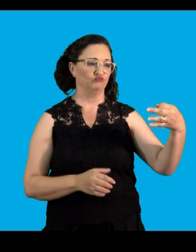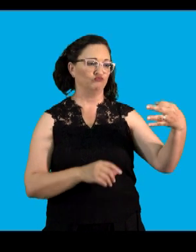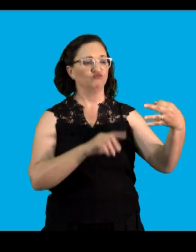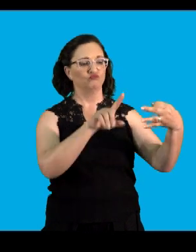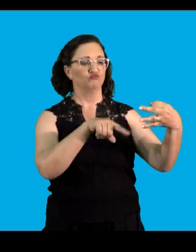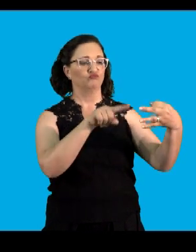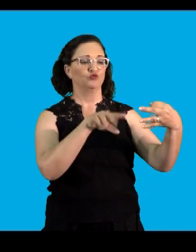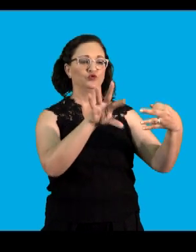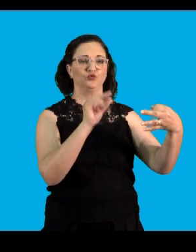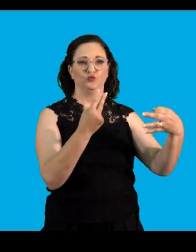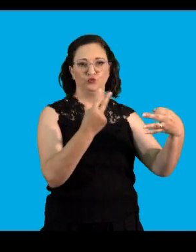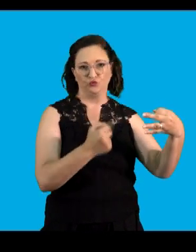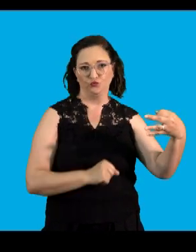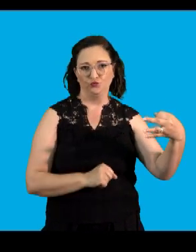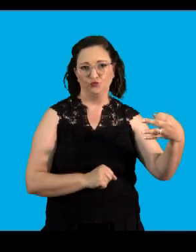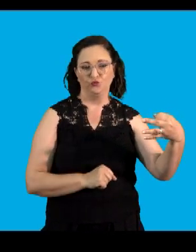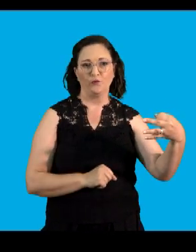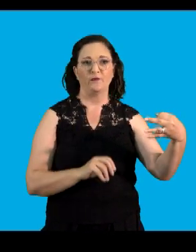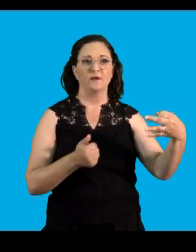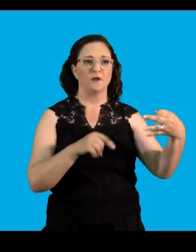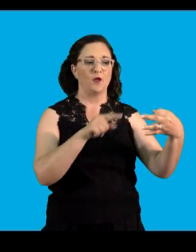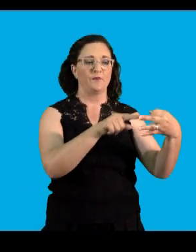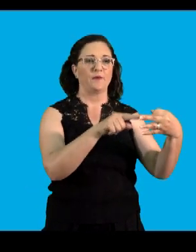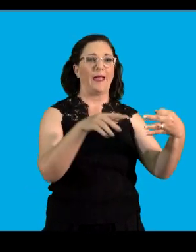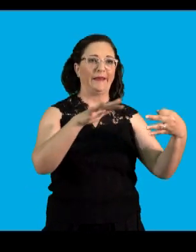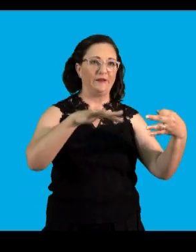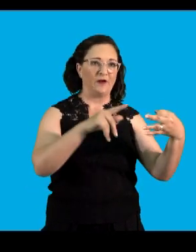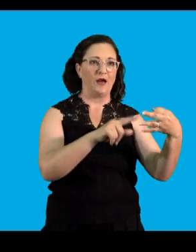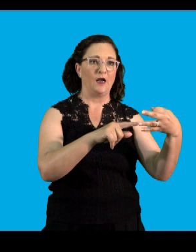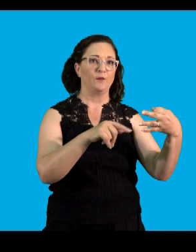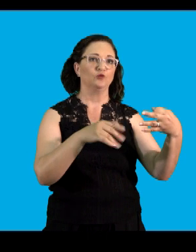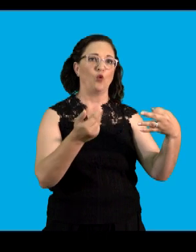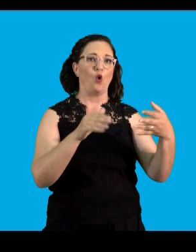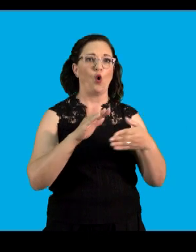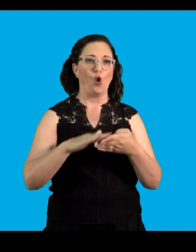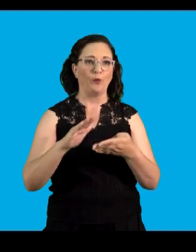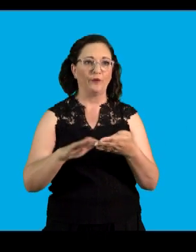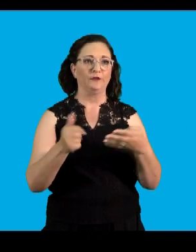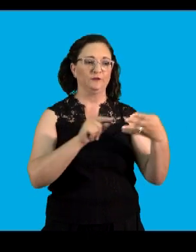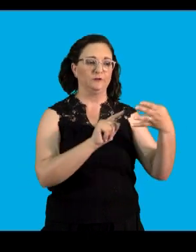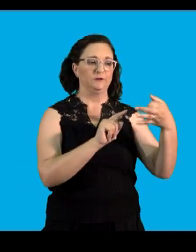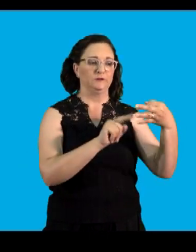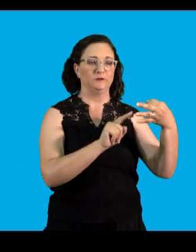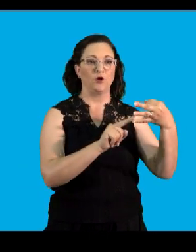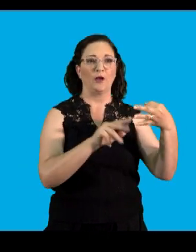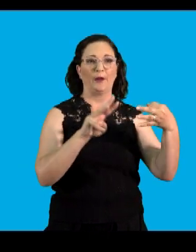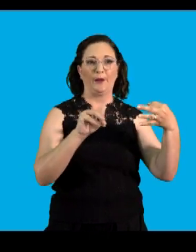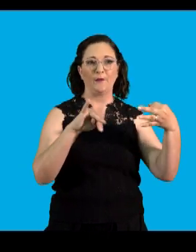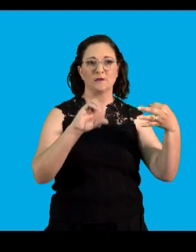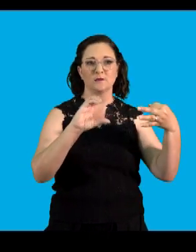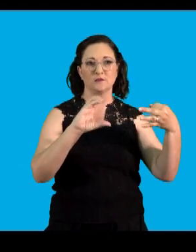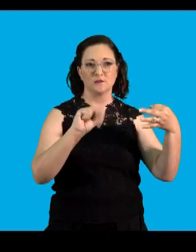I've mentioned that from either environment, operations, or miscellaneous. Don't forget, miscellaneous consists of both the